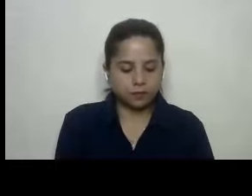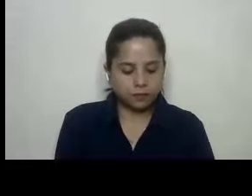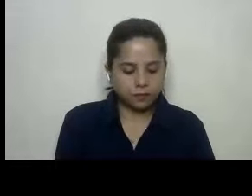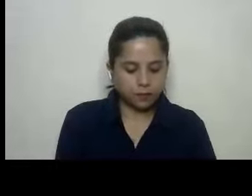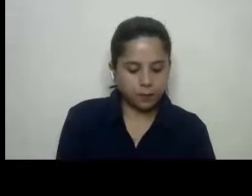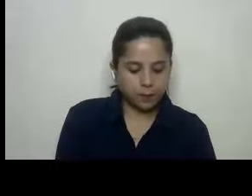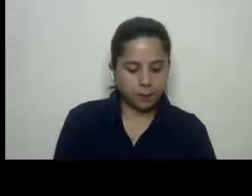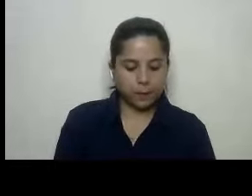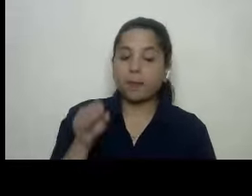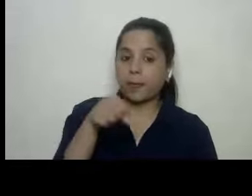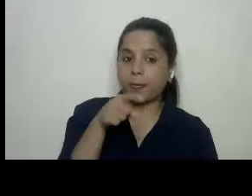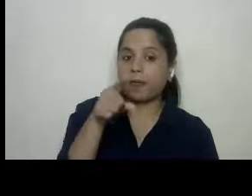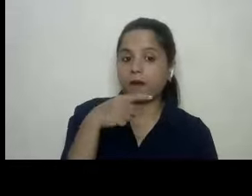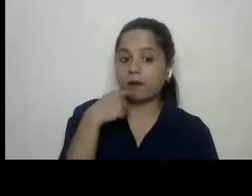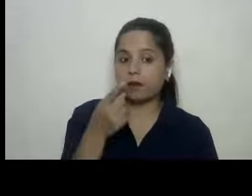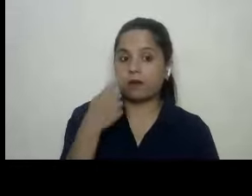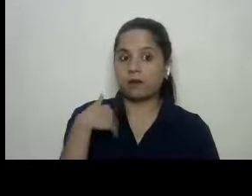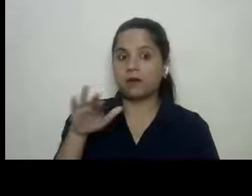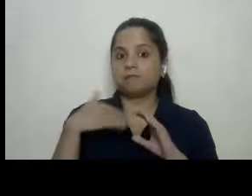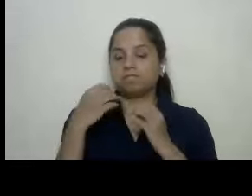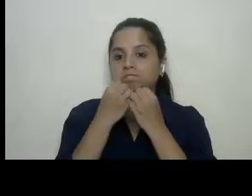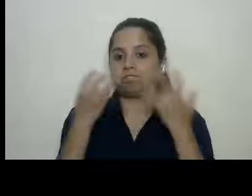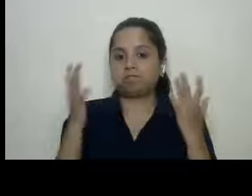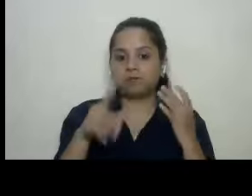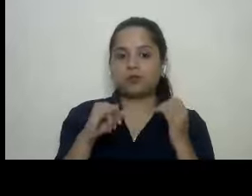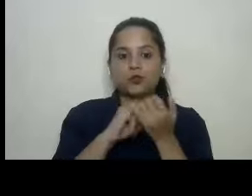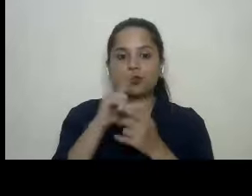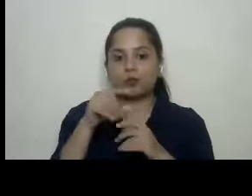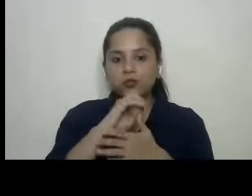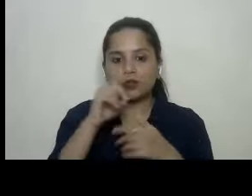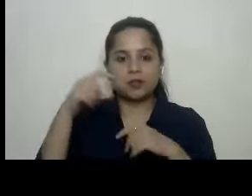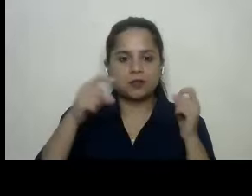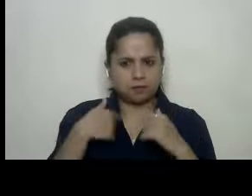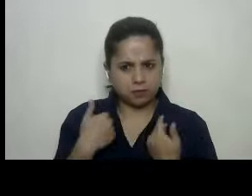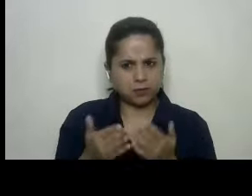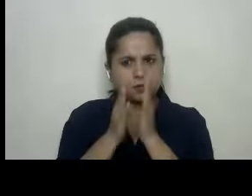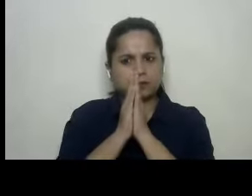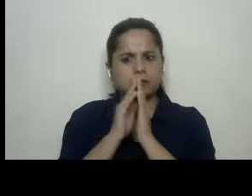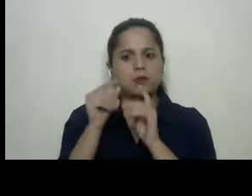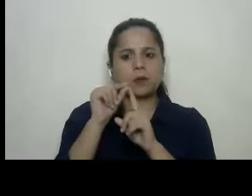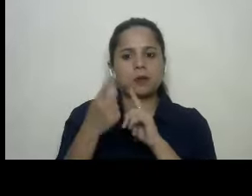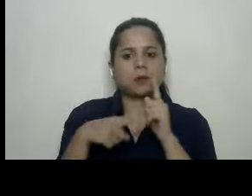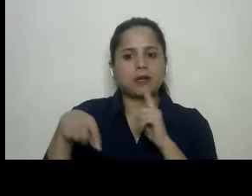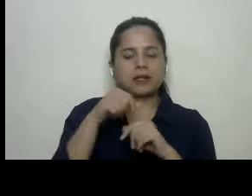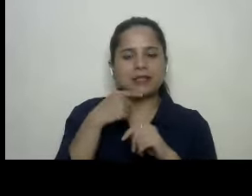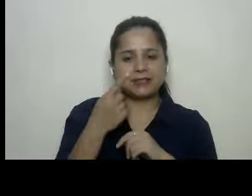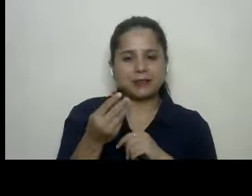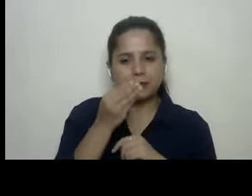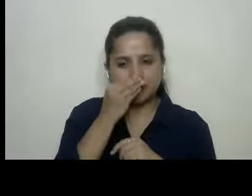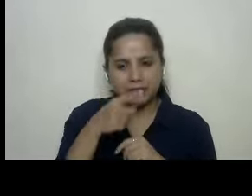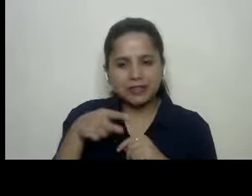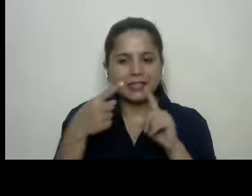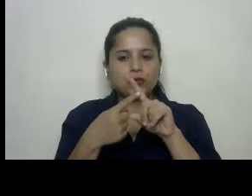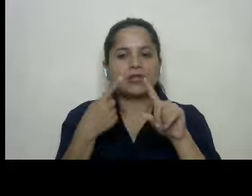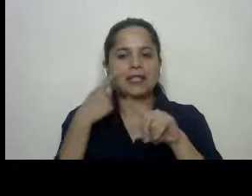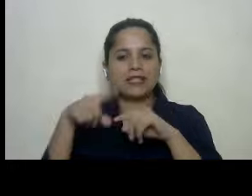Yes, you studied for We are teaching. receiving many responses, Shilpi, in the chat. Okay, may I request Tatiksha to take up the